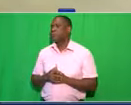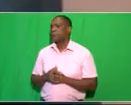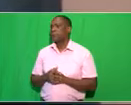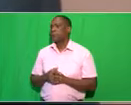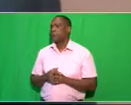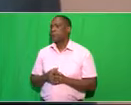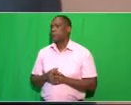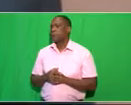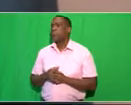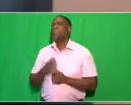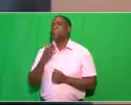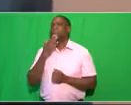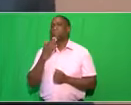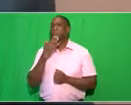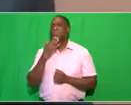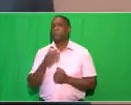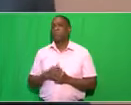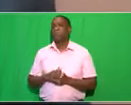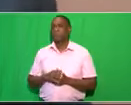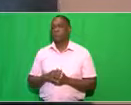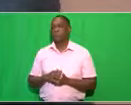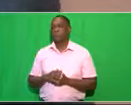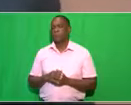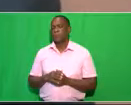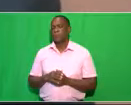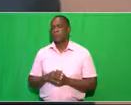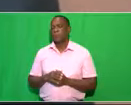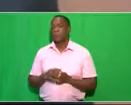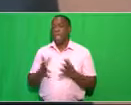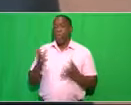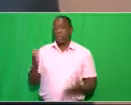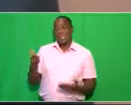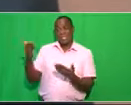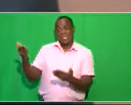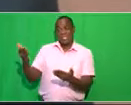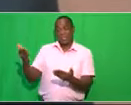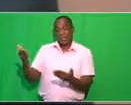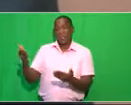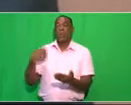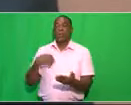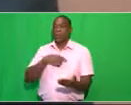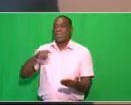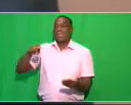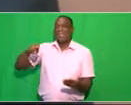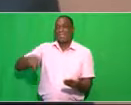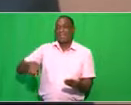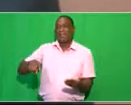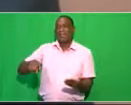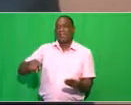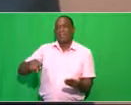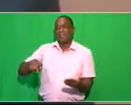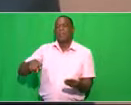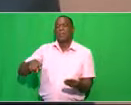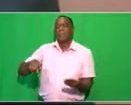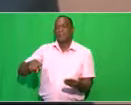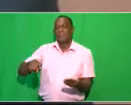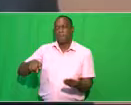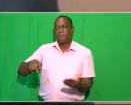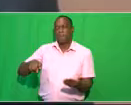Thank you, Lance. I would want to suggest that we need to look